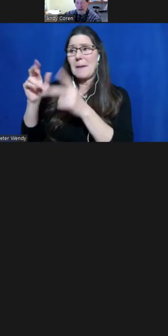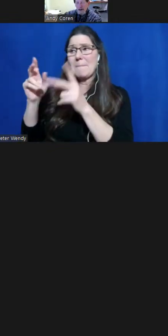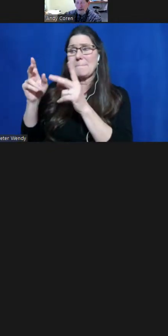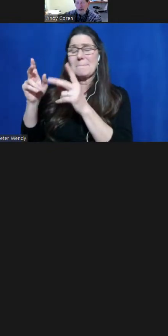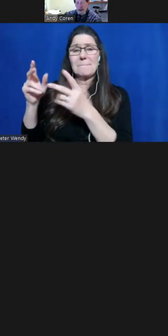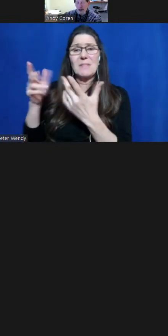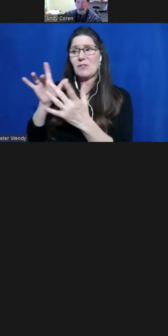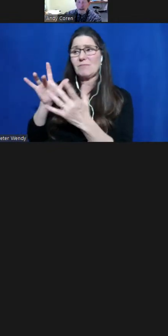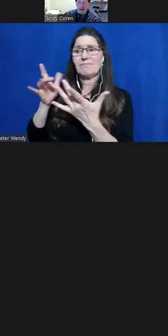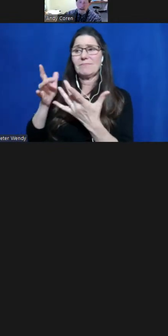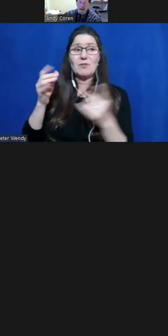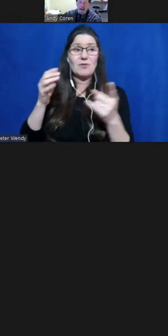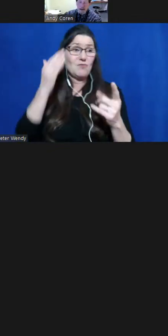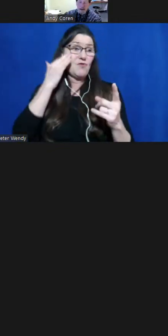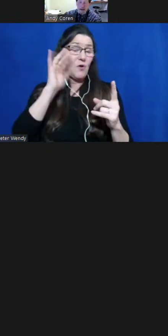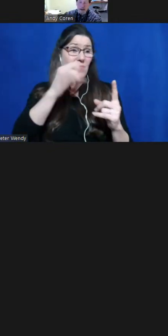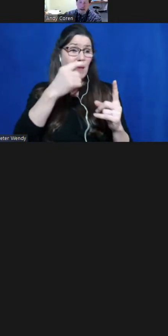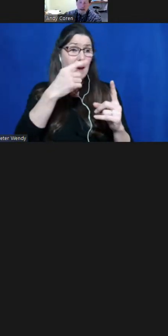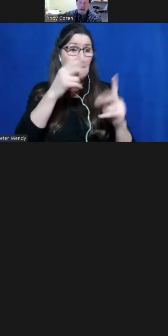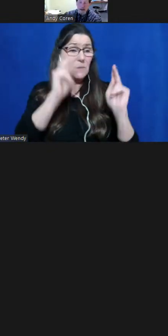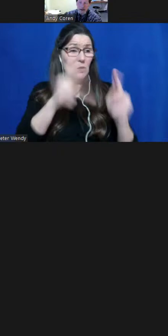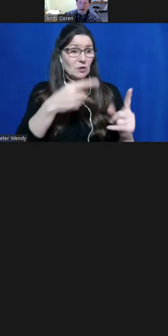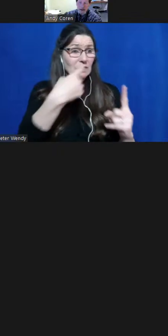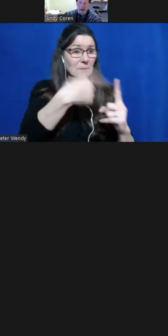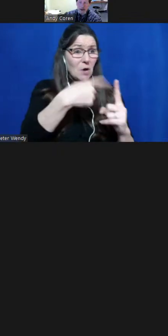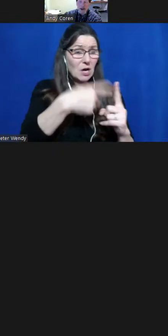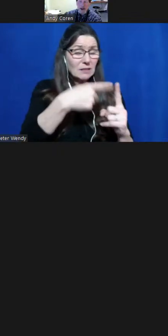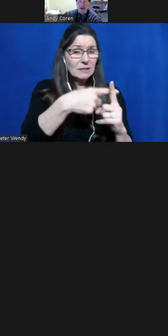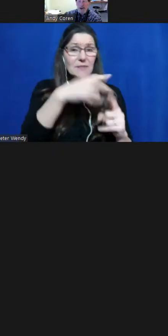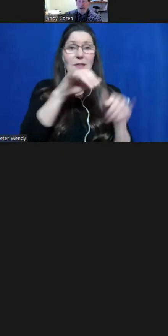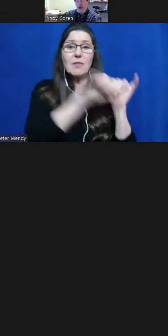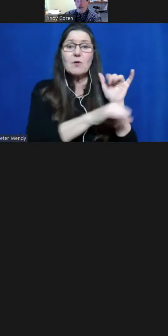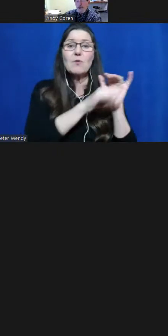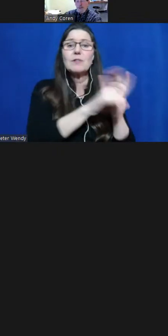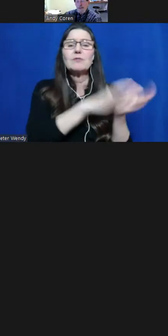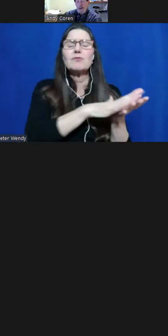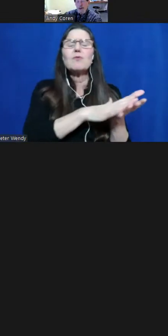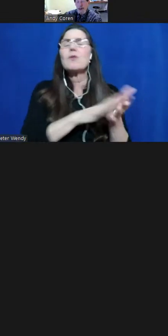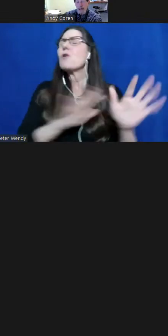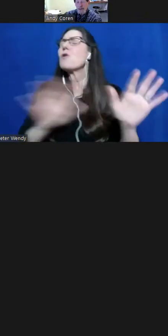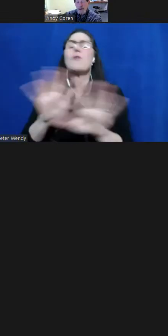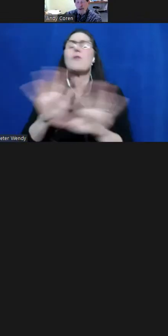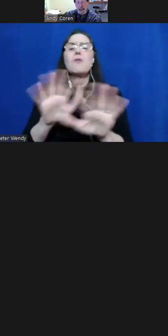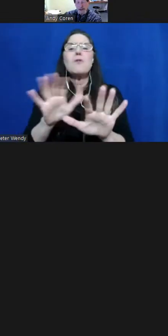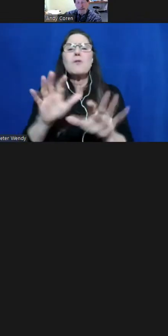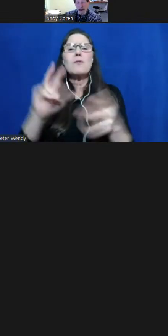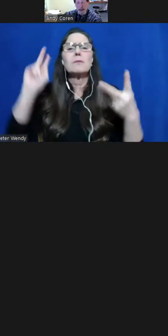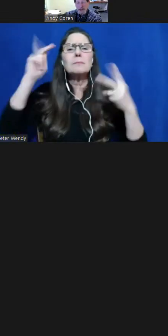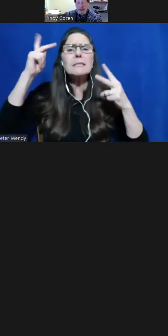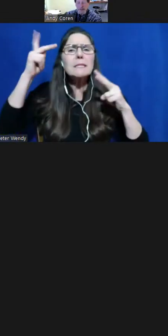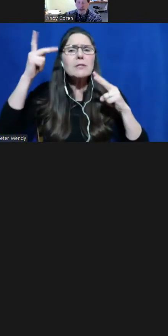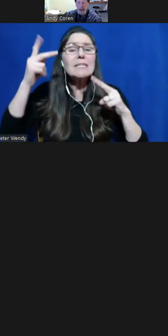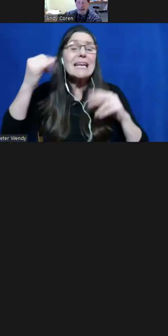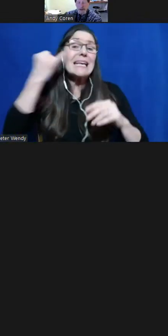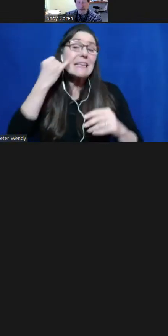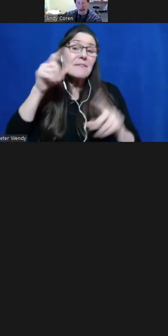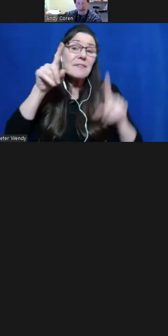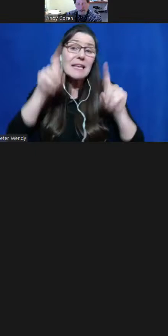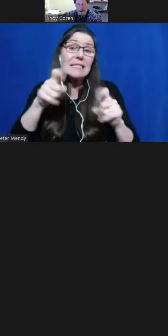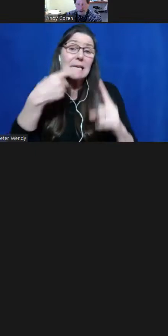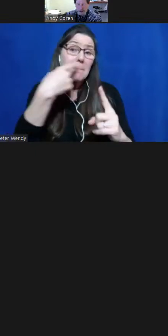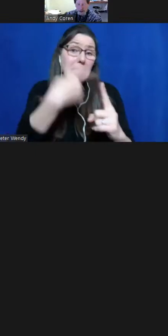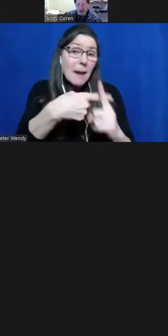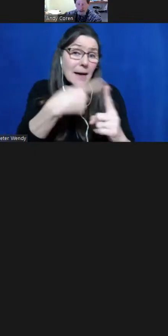positive and they're quarantining at school? Oh, no. Anyone who tests positive has to